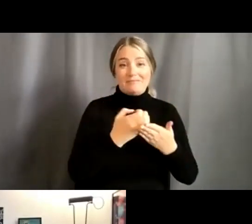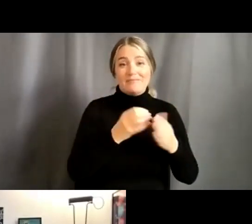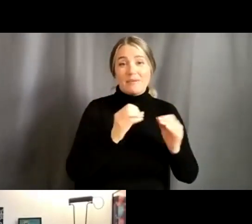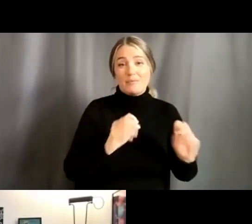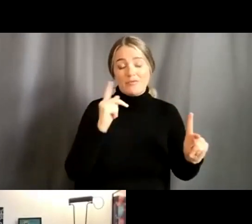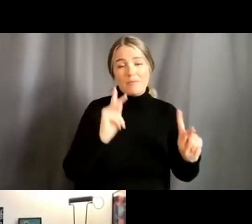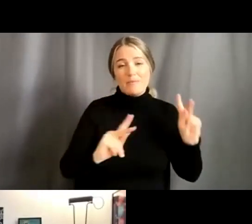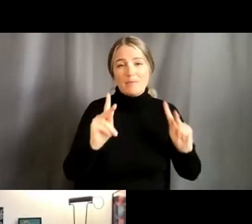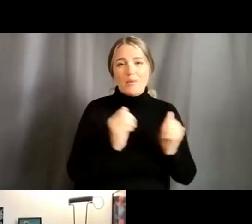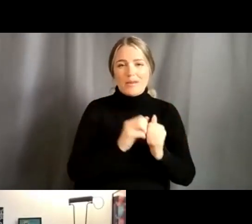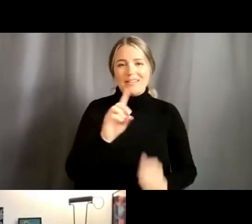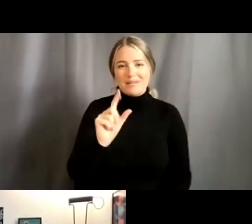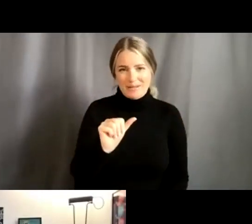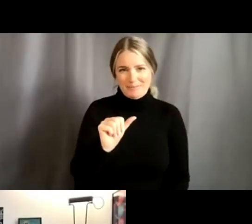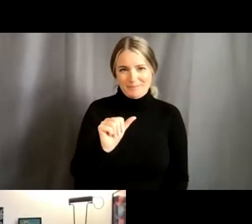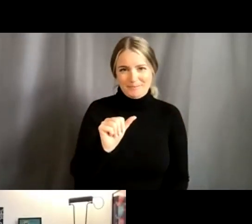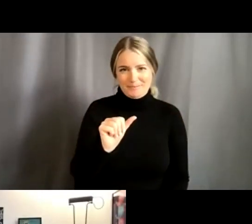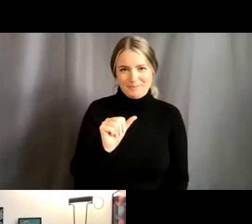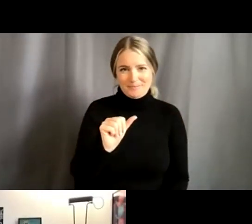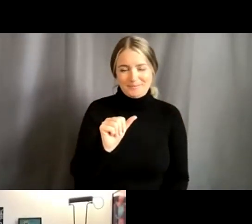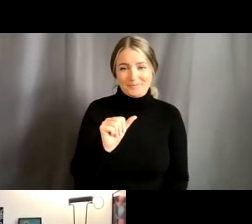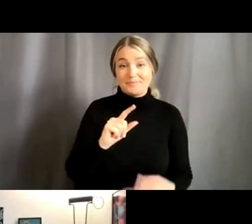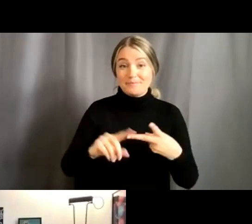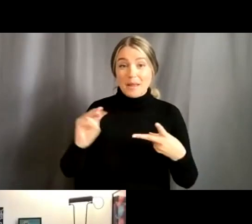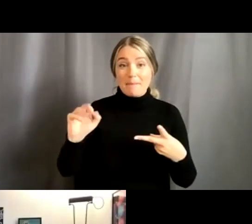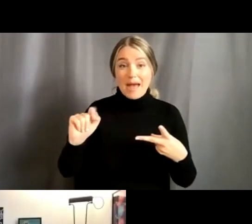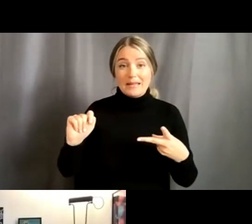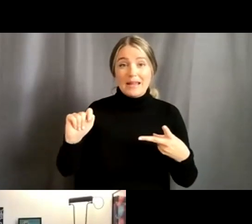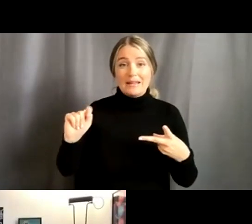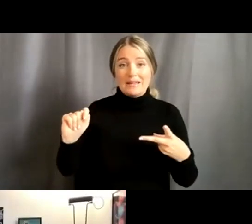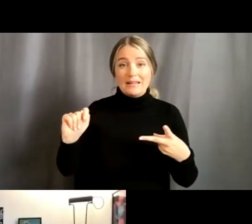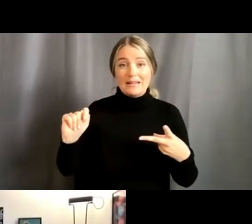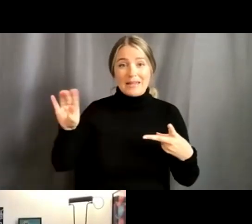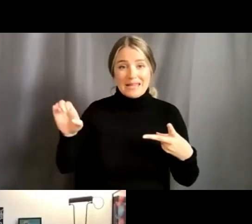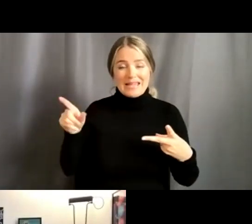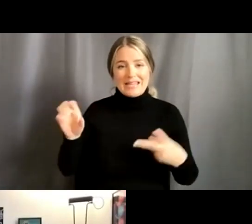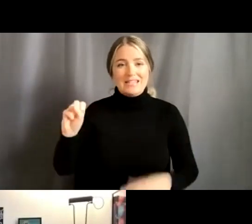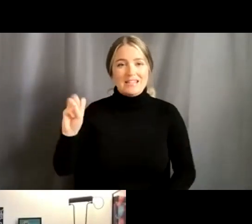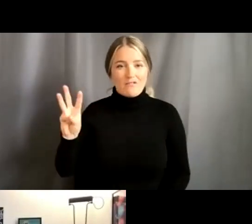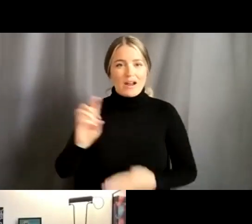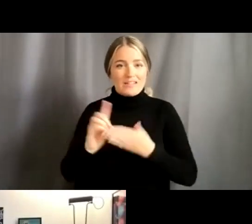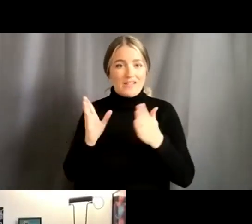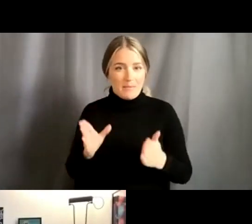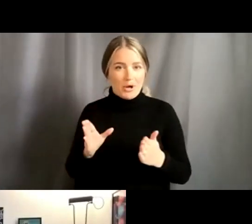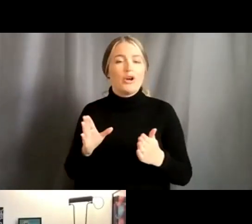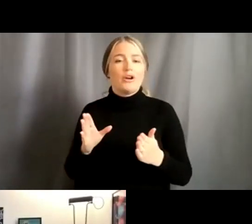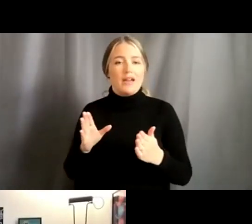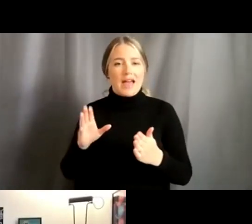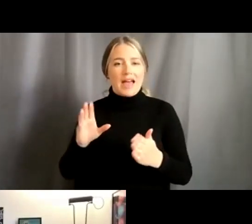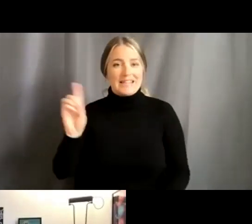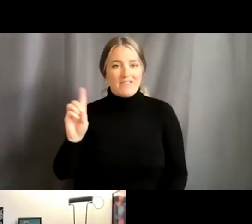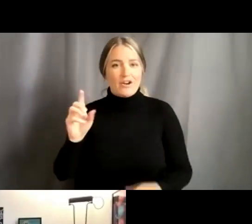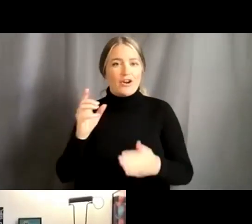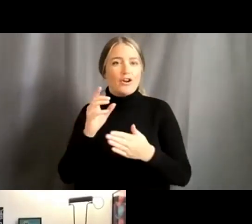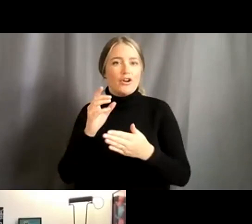for people with disabilities. Matt Popke is a software developer at the Denver Art Museum, where he is responsible